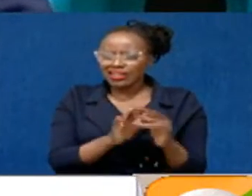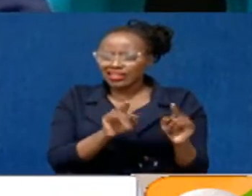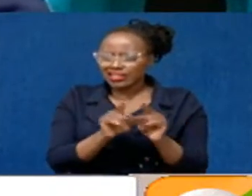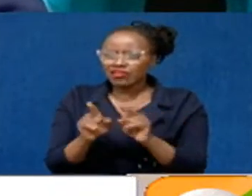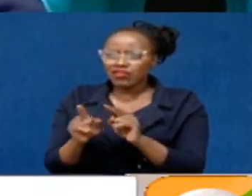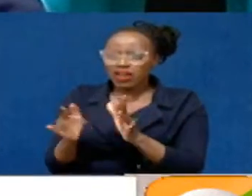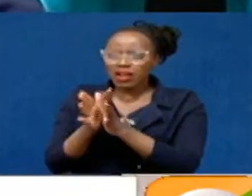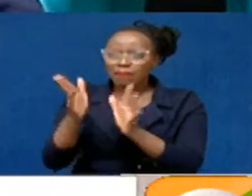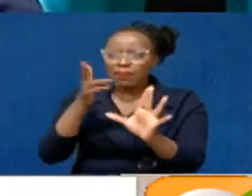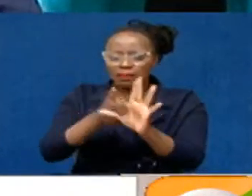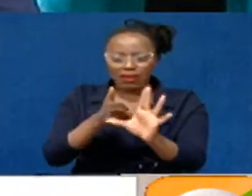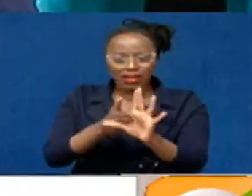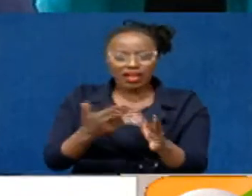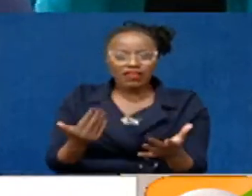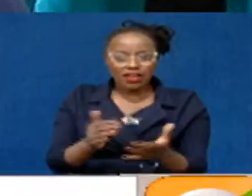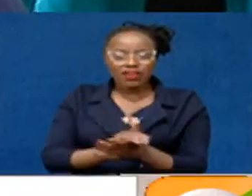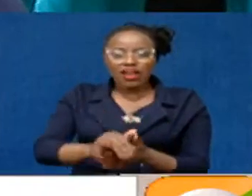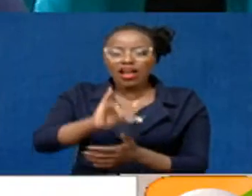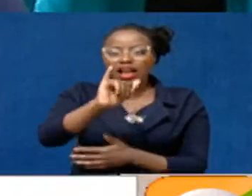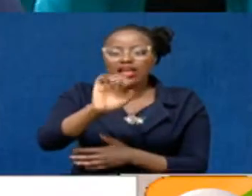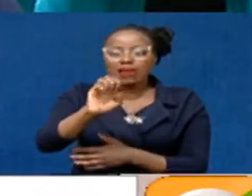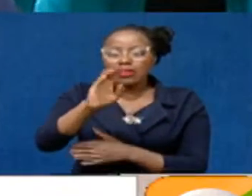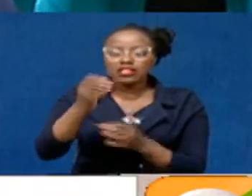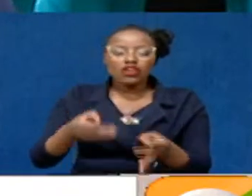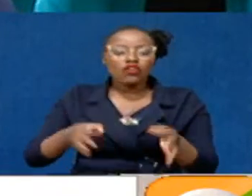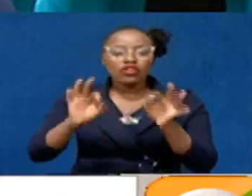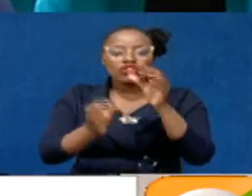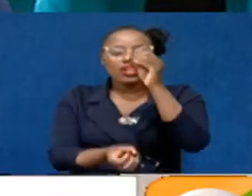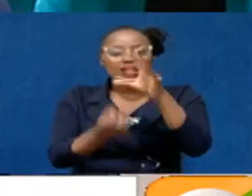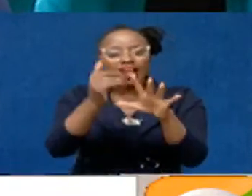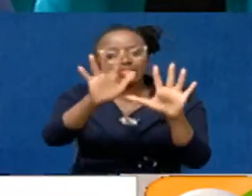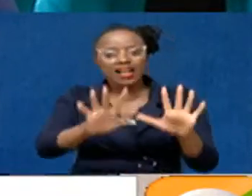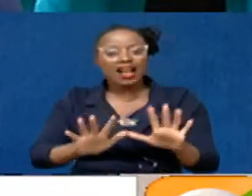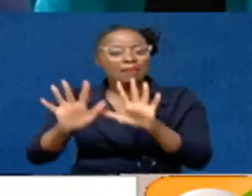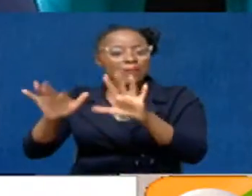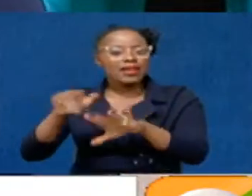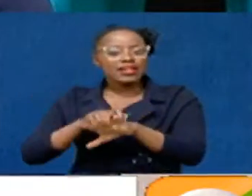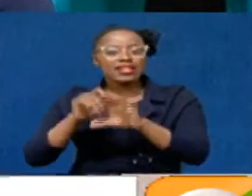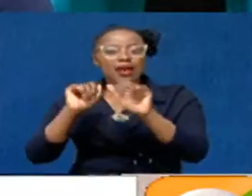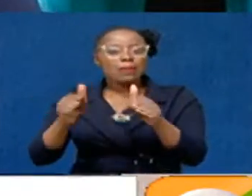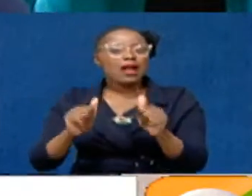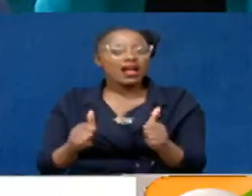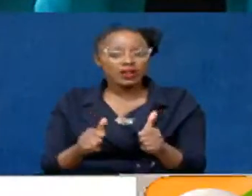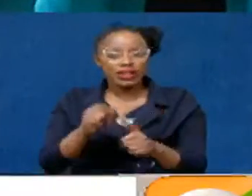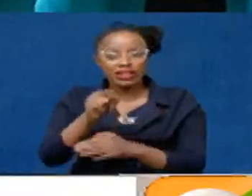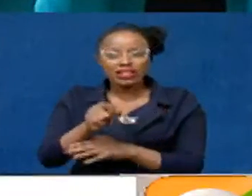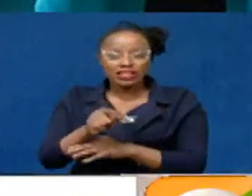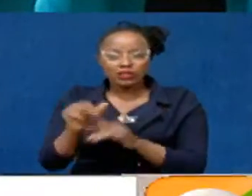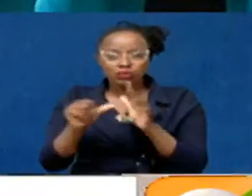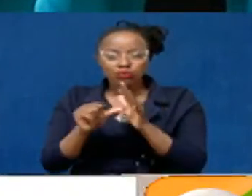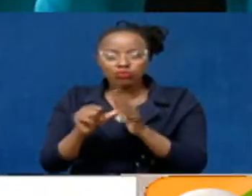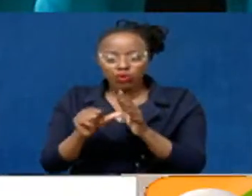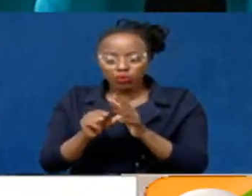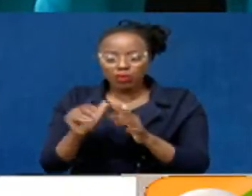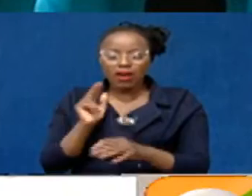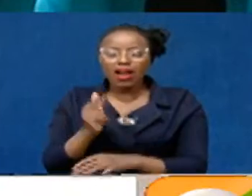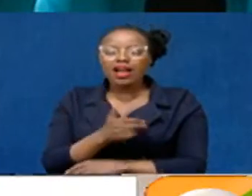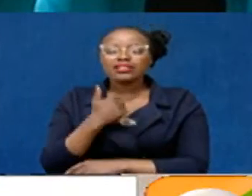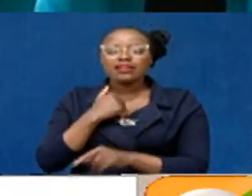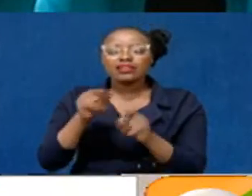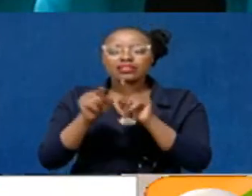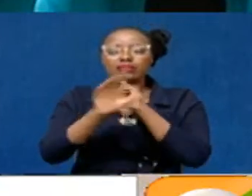Public participation. IDC has not officially launched the campaign. Yes. And this is where we have a problem as a country